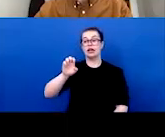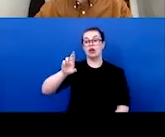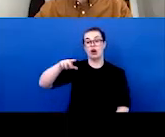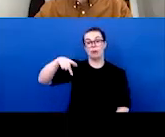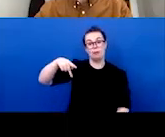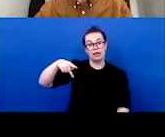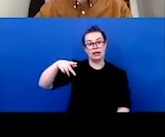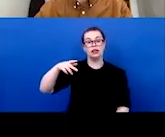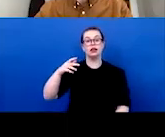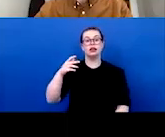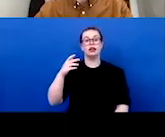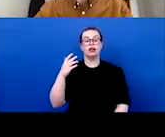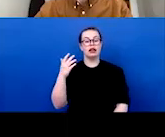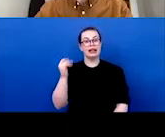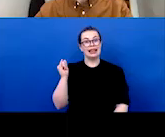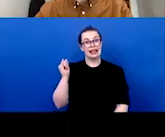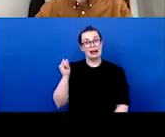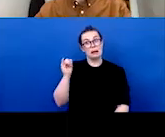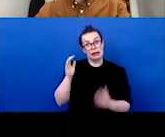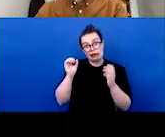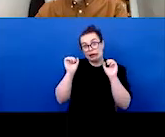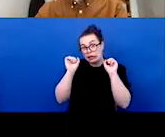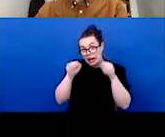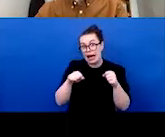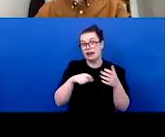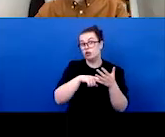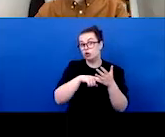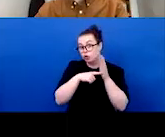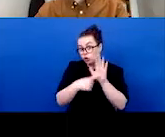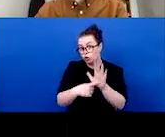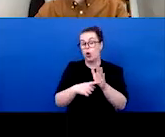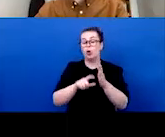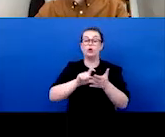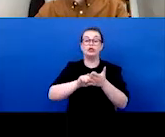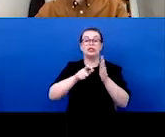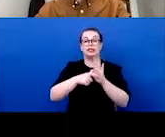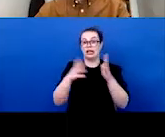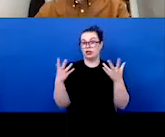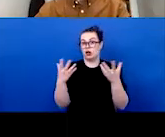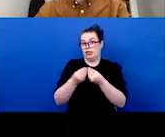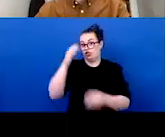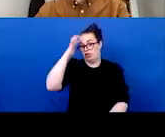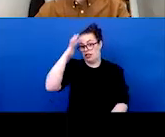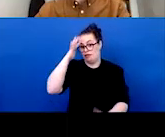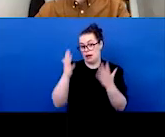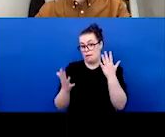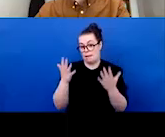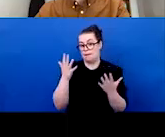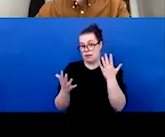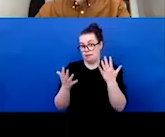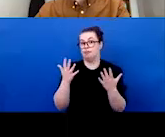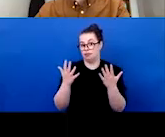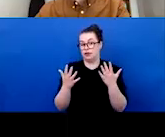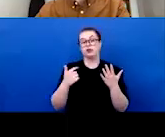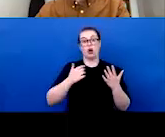might reflect syntax-driven meaning composition. So our theory predicts that one of these components is